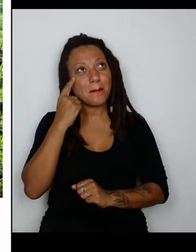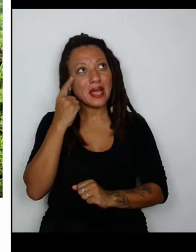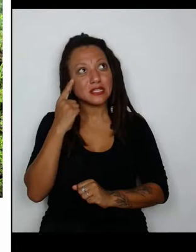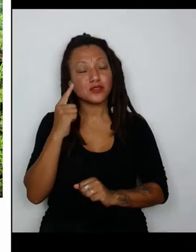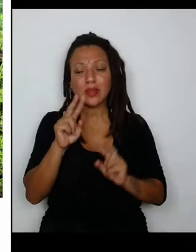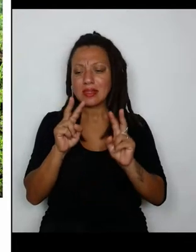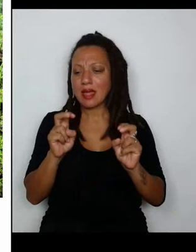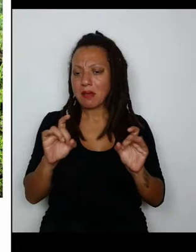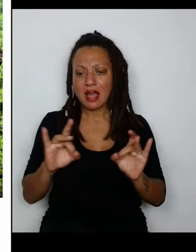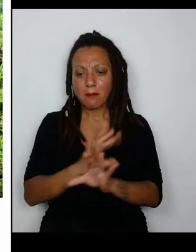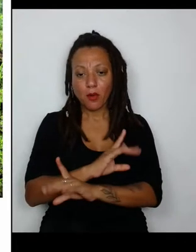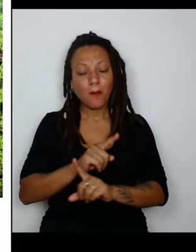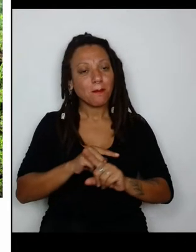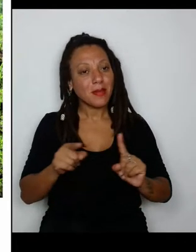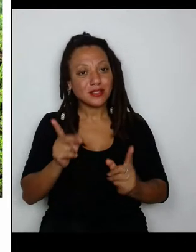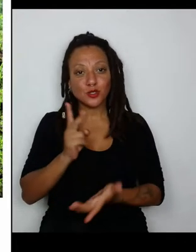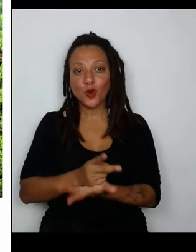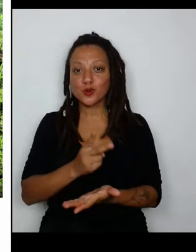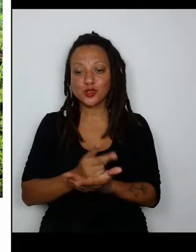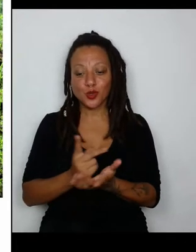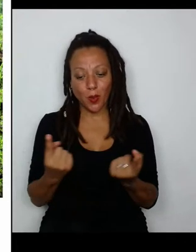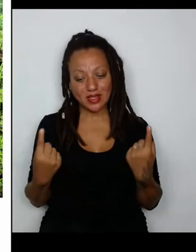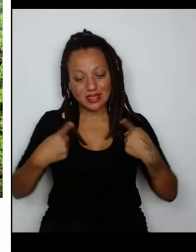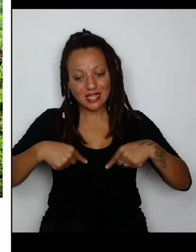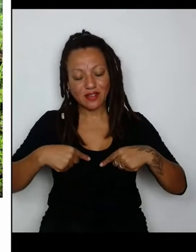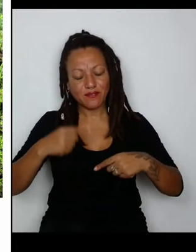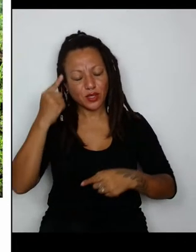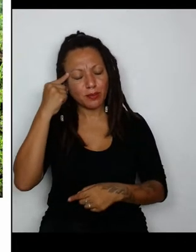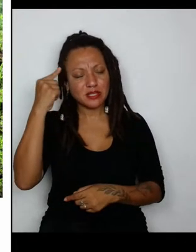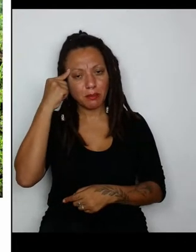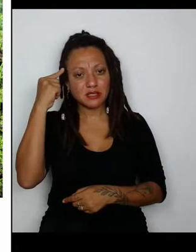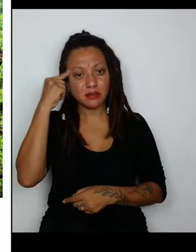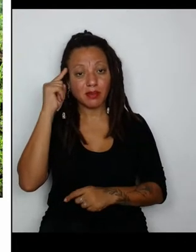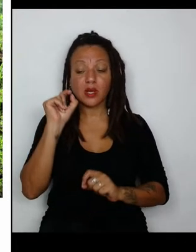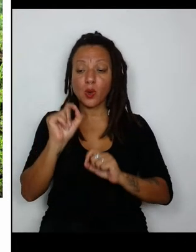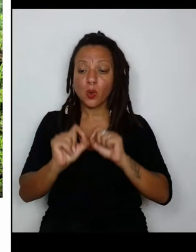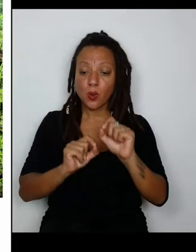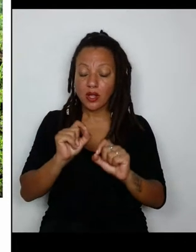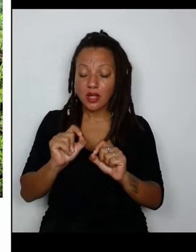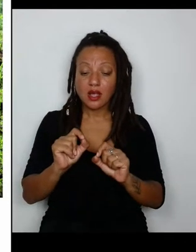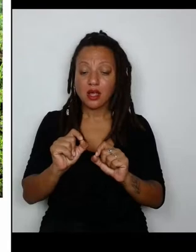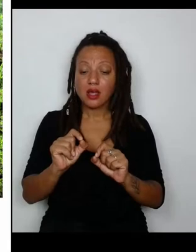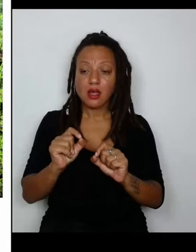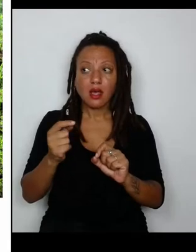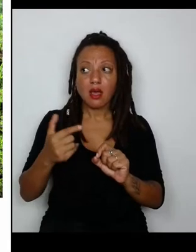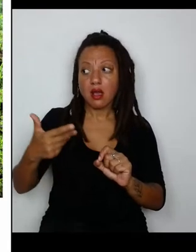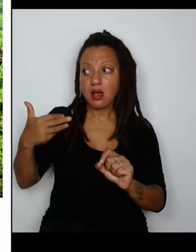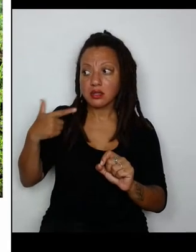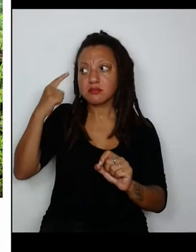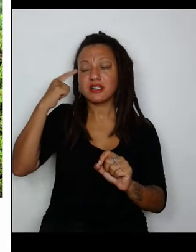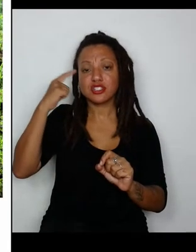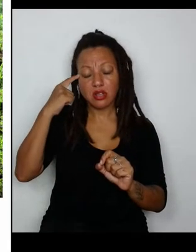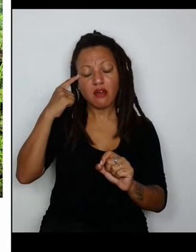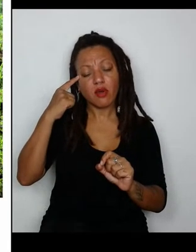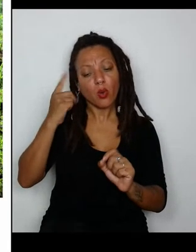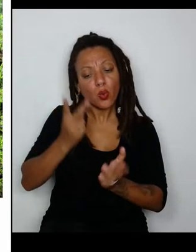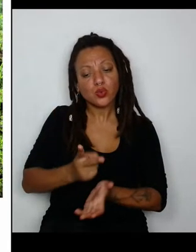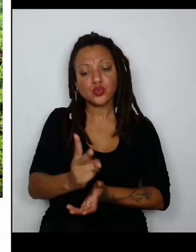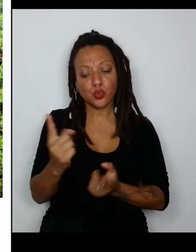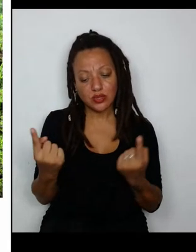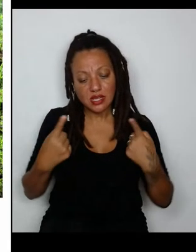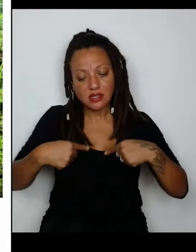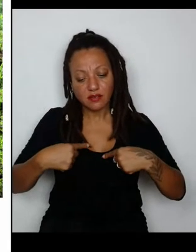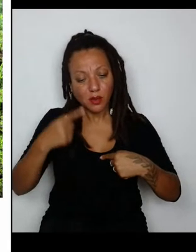rethink what i've already thought about him in all of my writing about gauguin i was especially honored to be